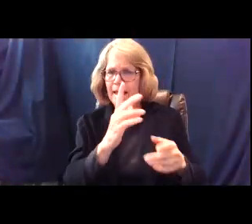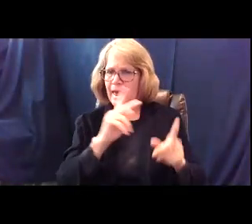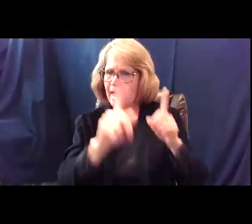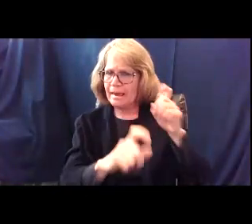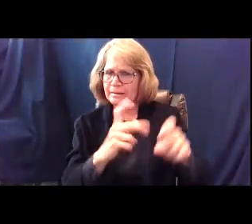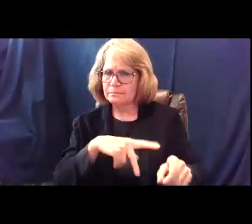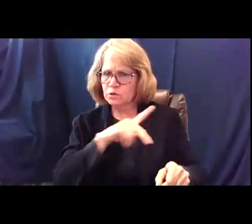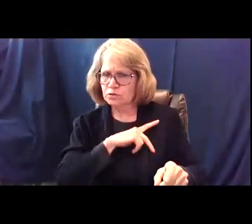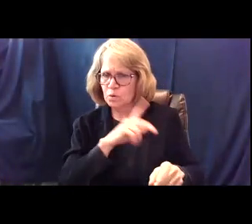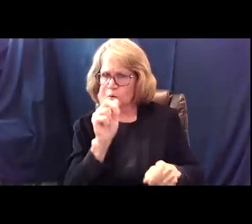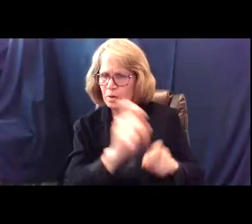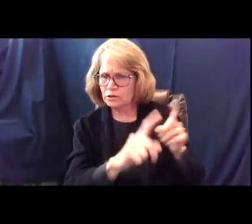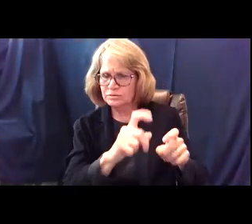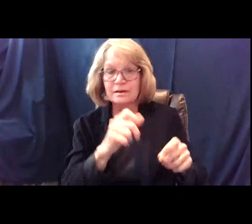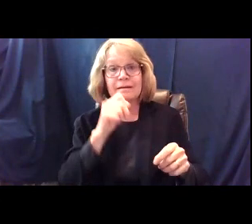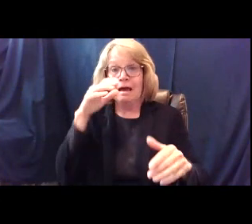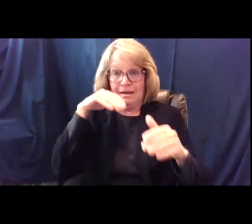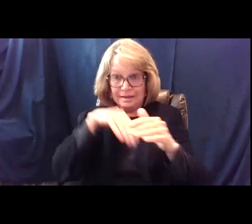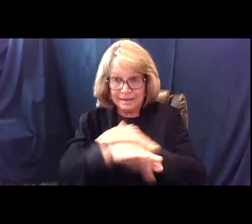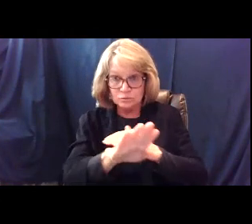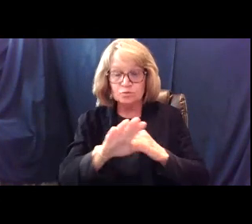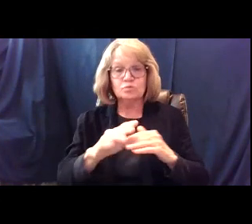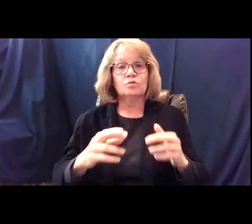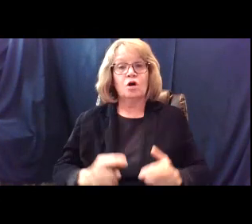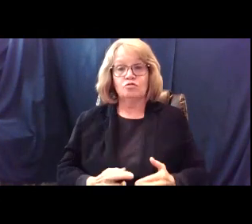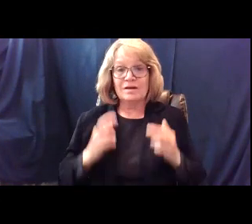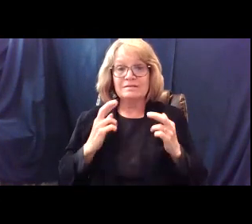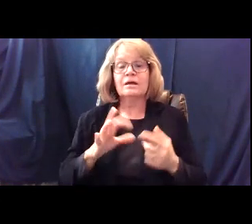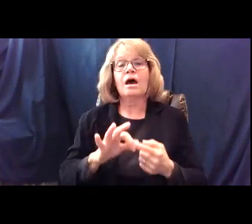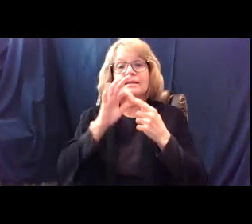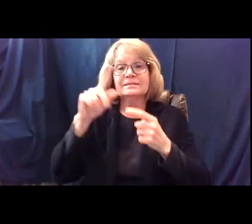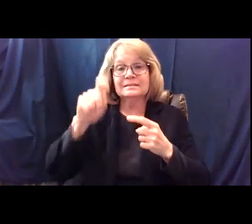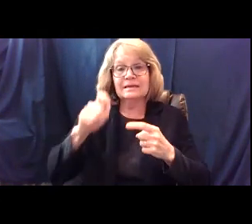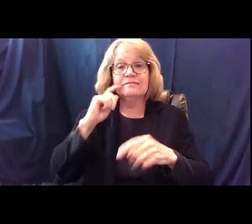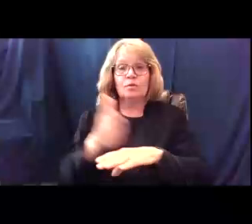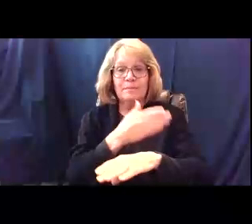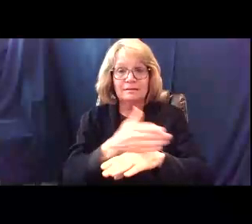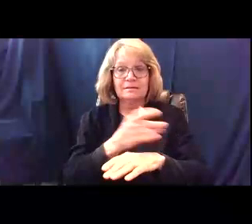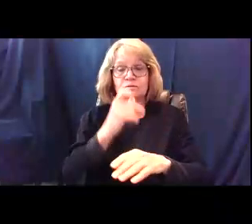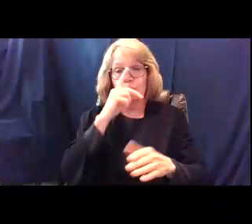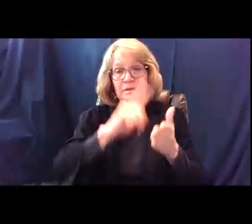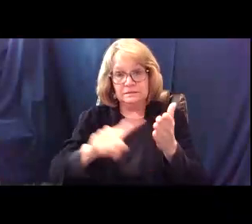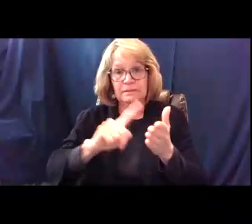not entering a residence unit unless it's needed for maintenance or inspection purposes.